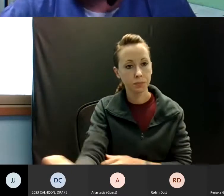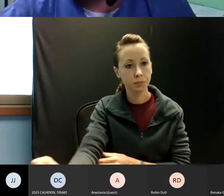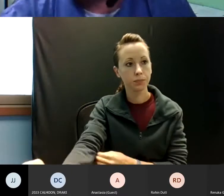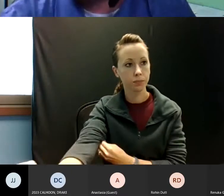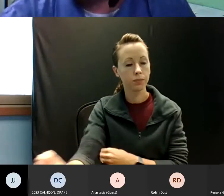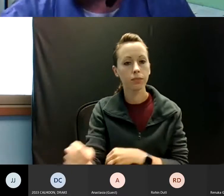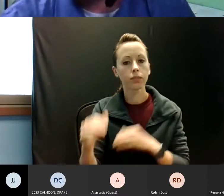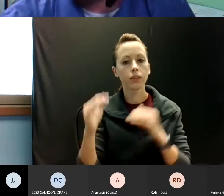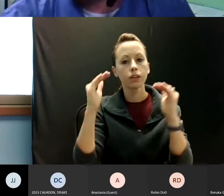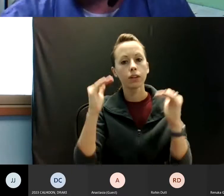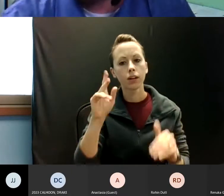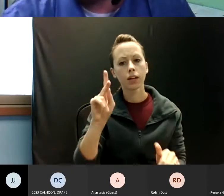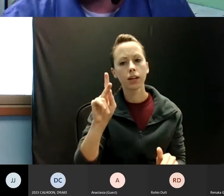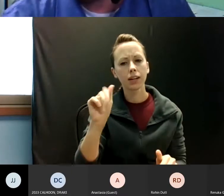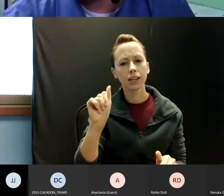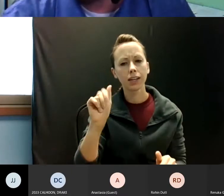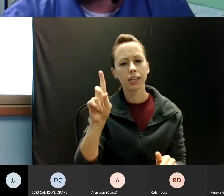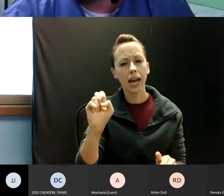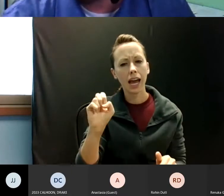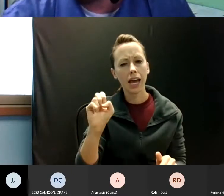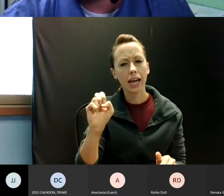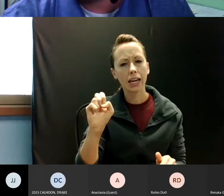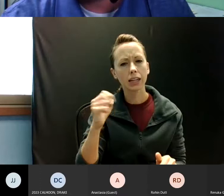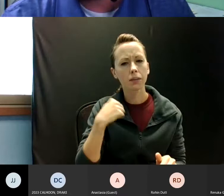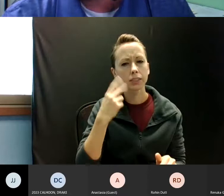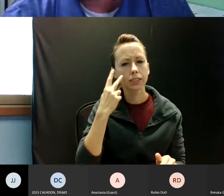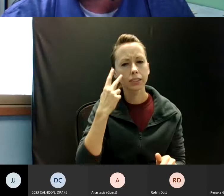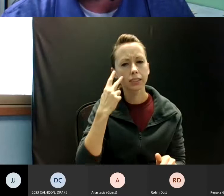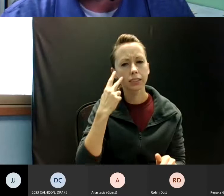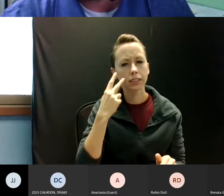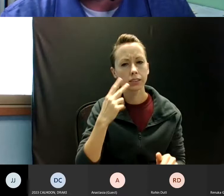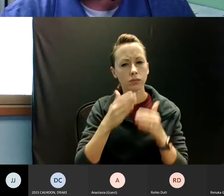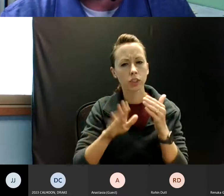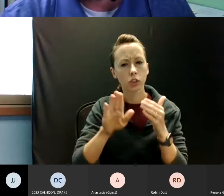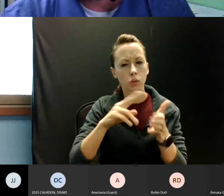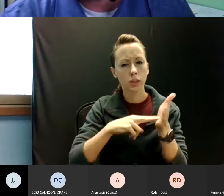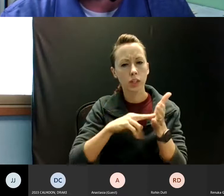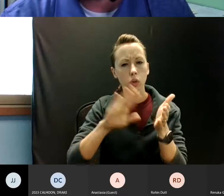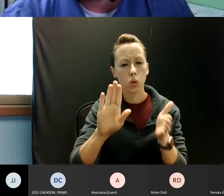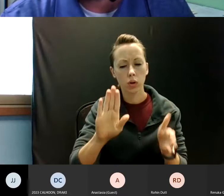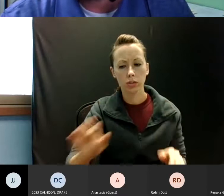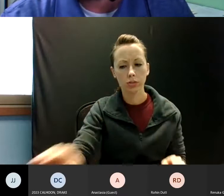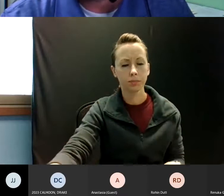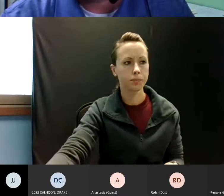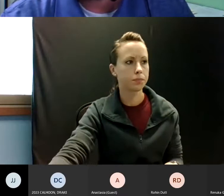So Cade, let me see what you've, I didn't see, let me finish reading yours.